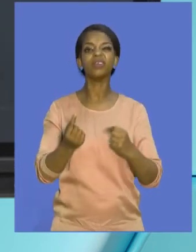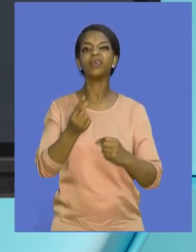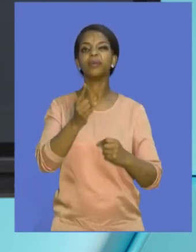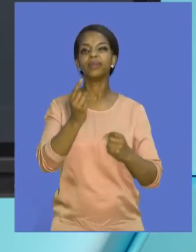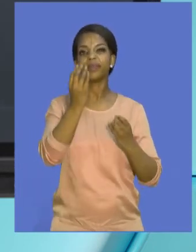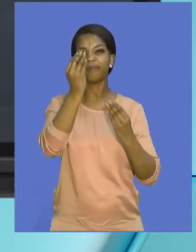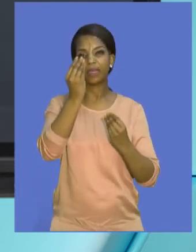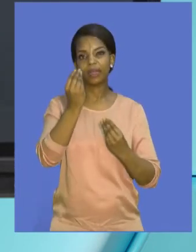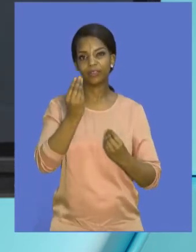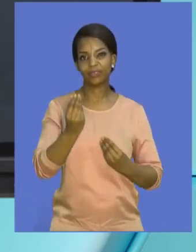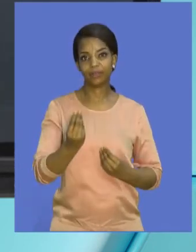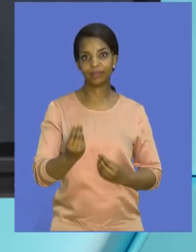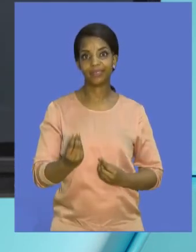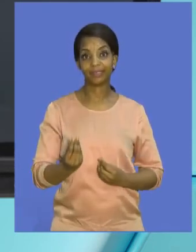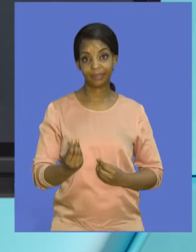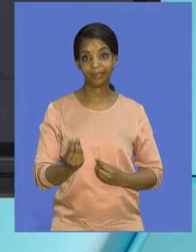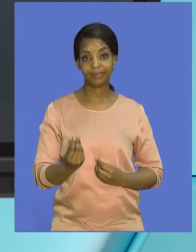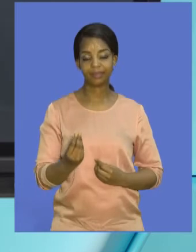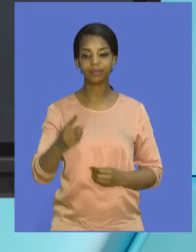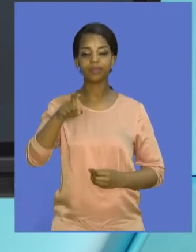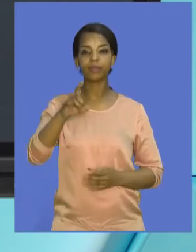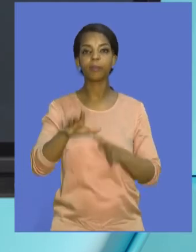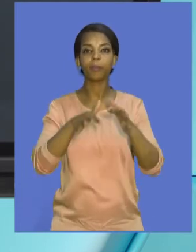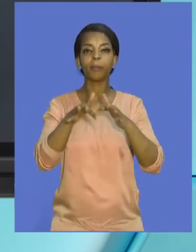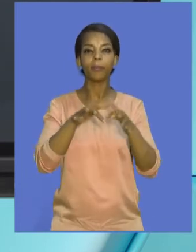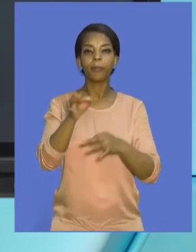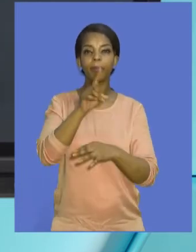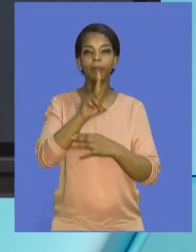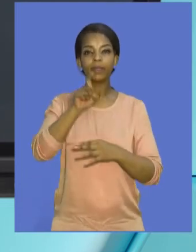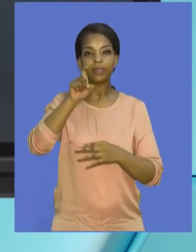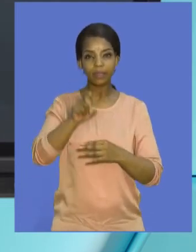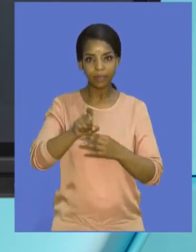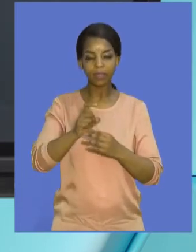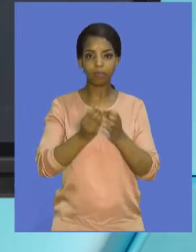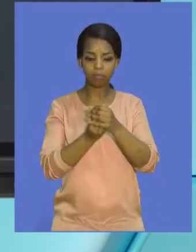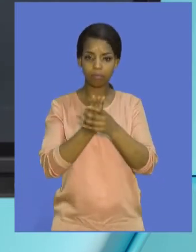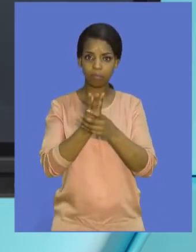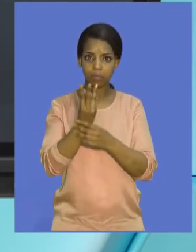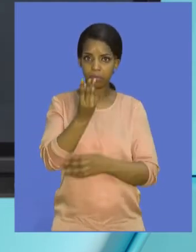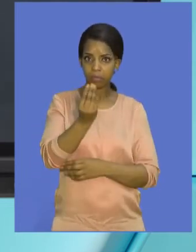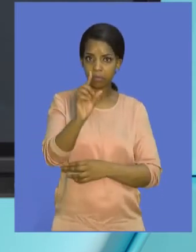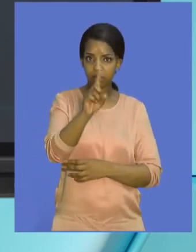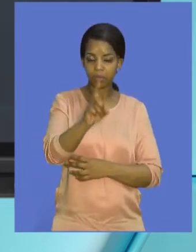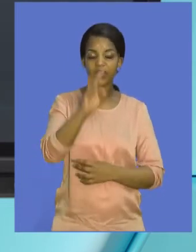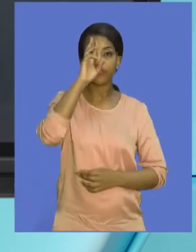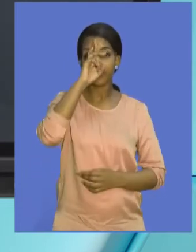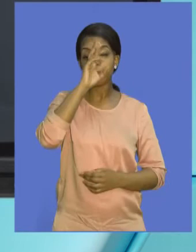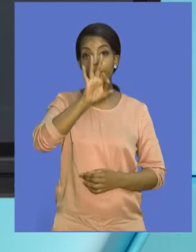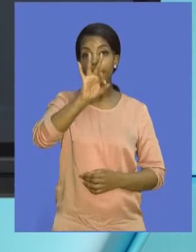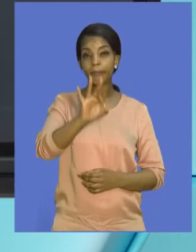then describing growth in terms of mathematics. Remember the three questions that I said you must think